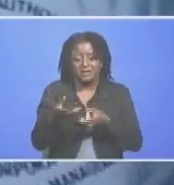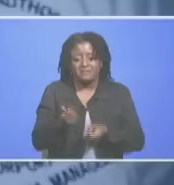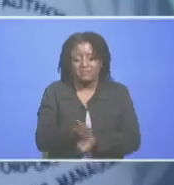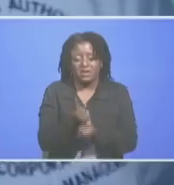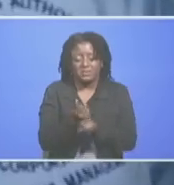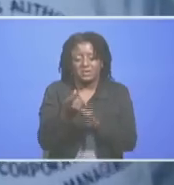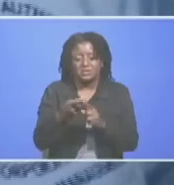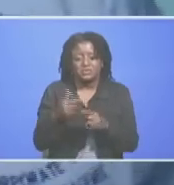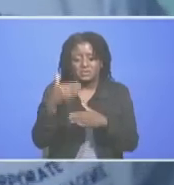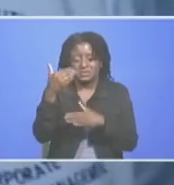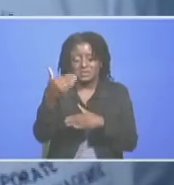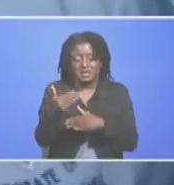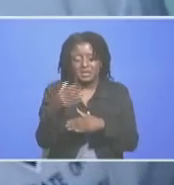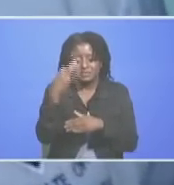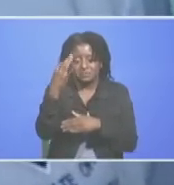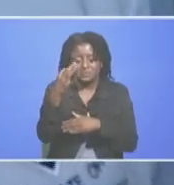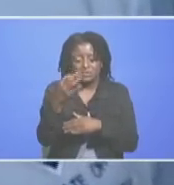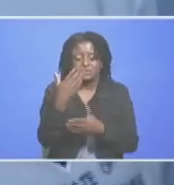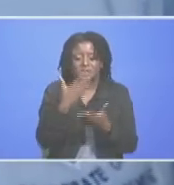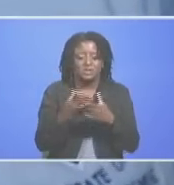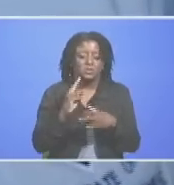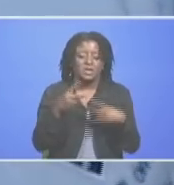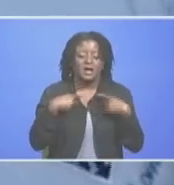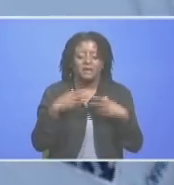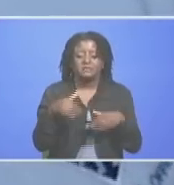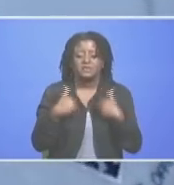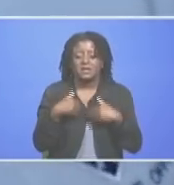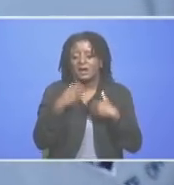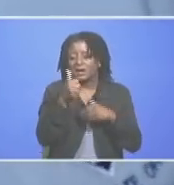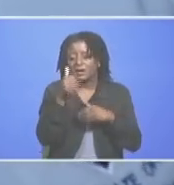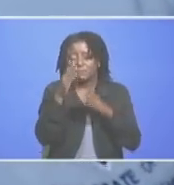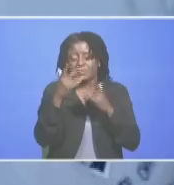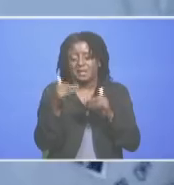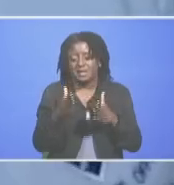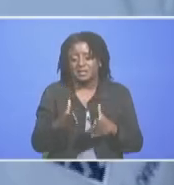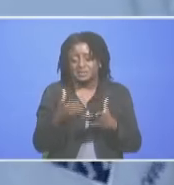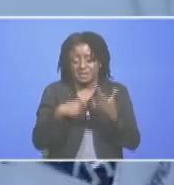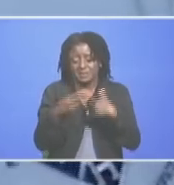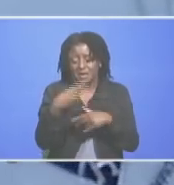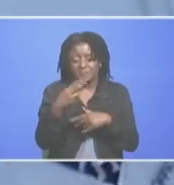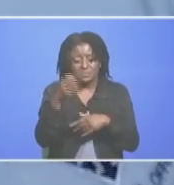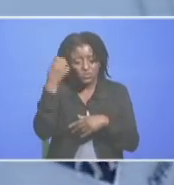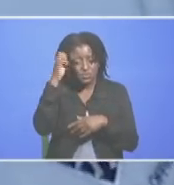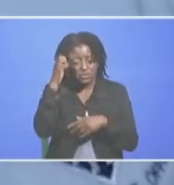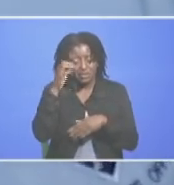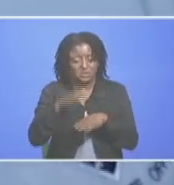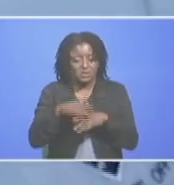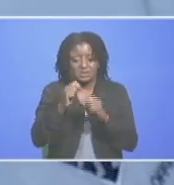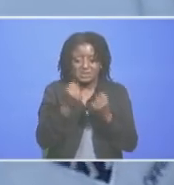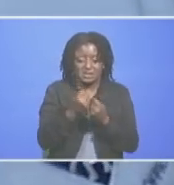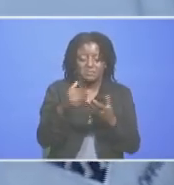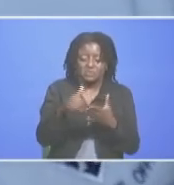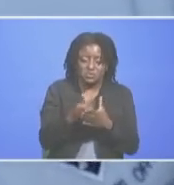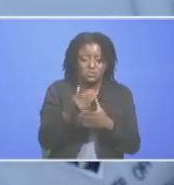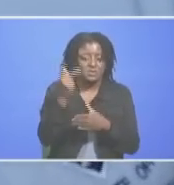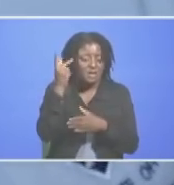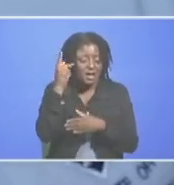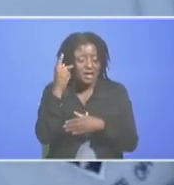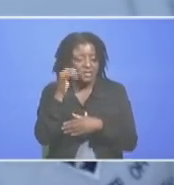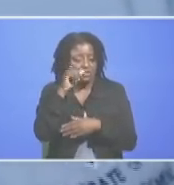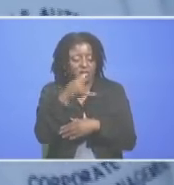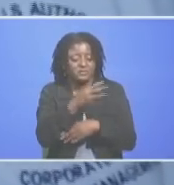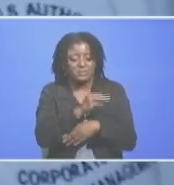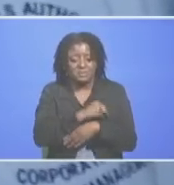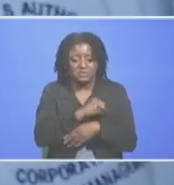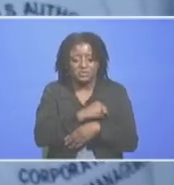got younger players who coming up. Seeing that Eugene is on the team, he's a new breed to the team. Kyle, Donovan Mitchell from the